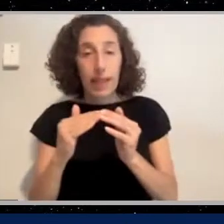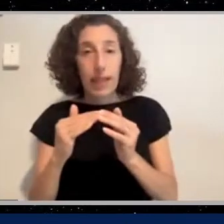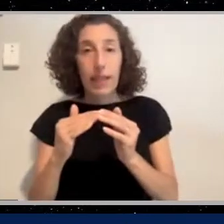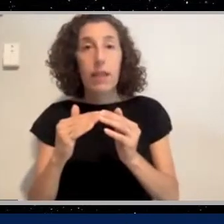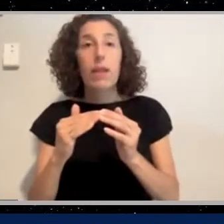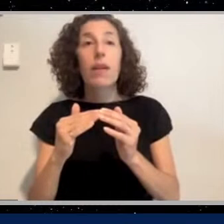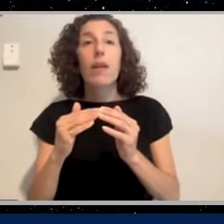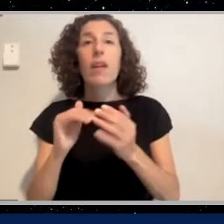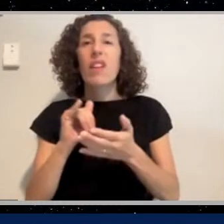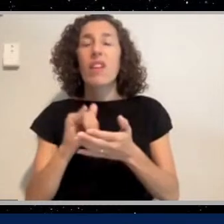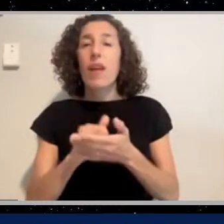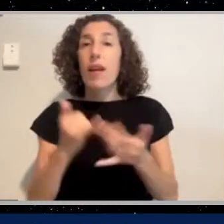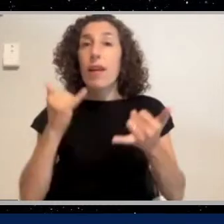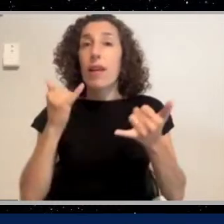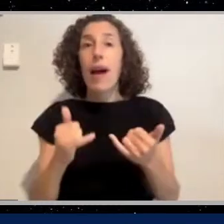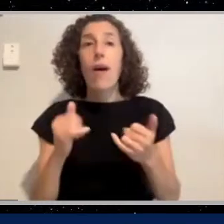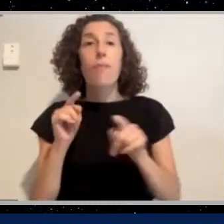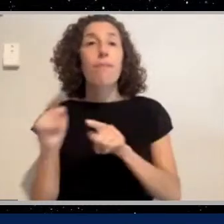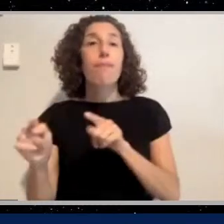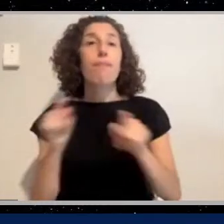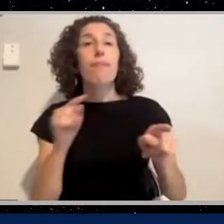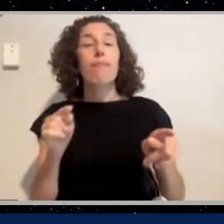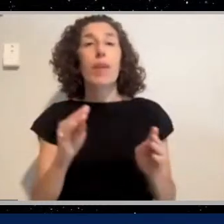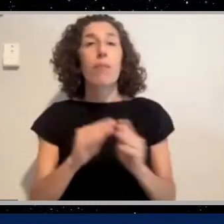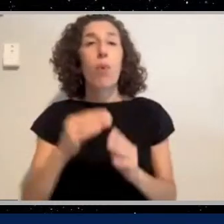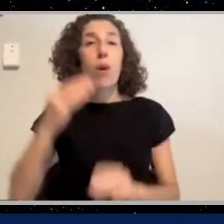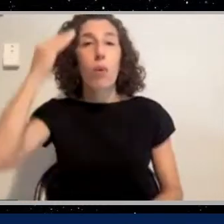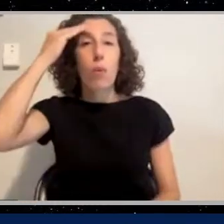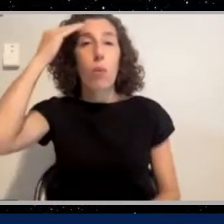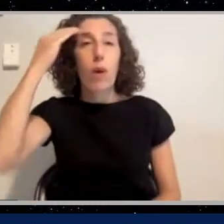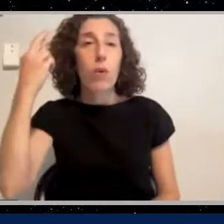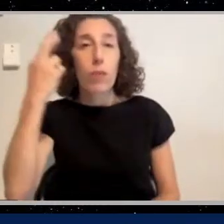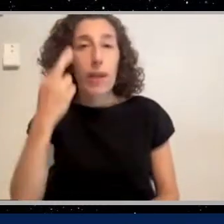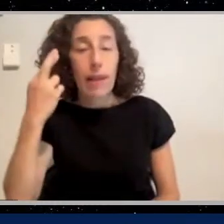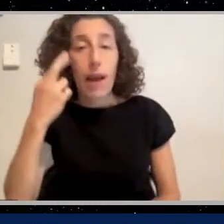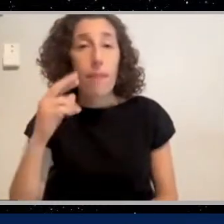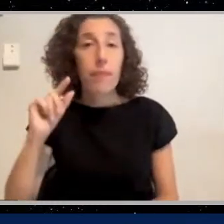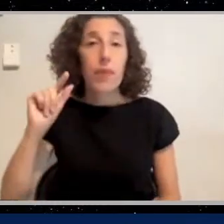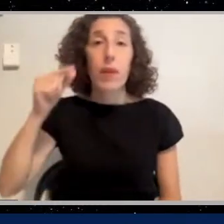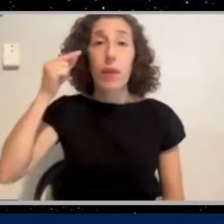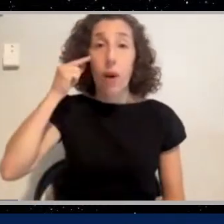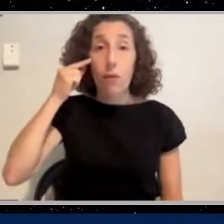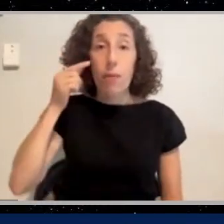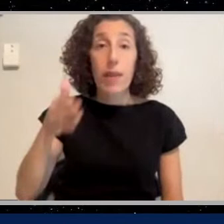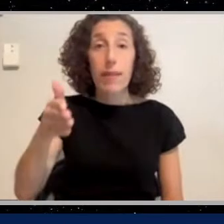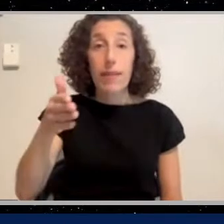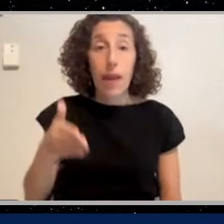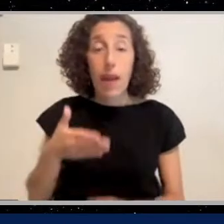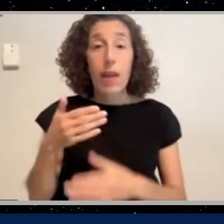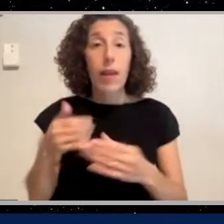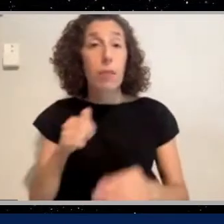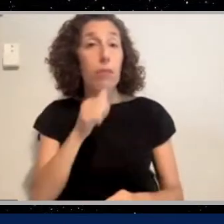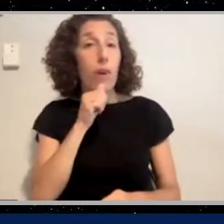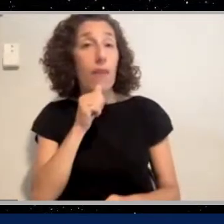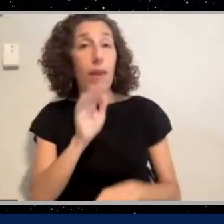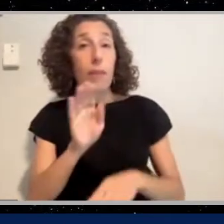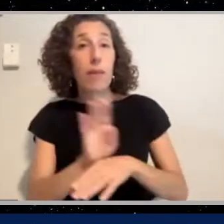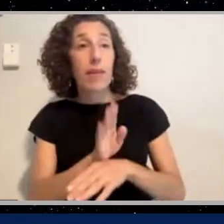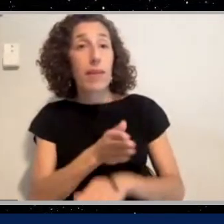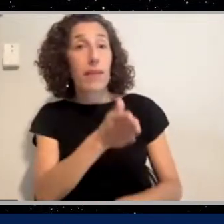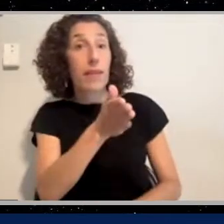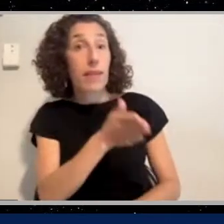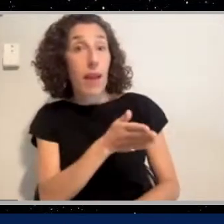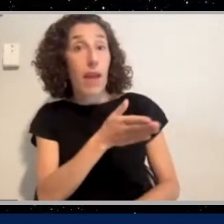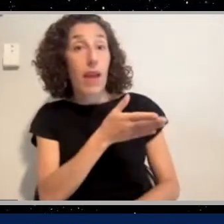only private industry, but also government to realize that, hey, we have our own work to do. And I know there's a lot